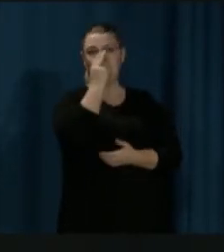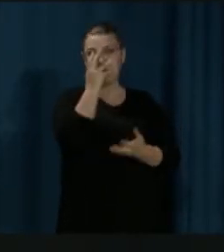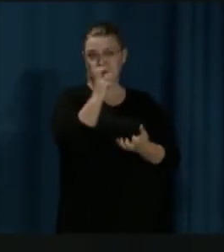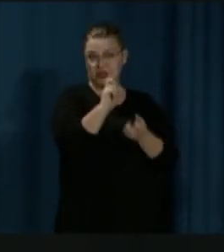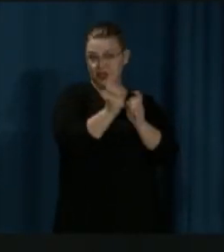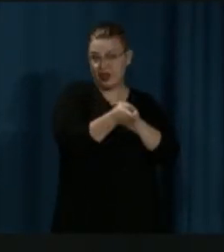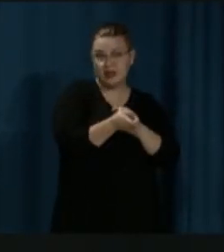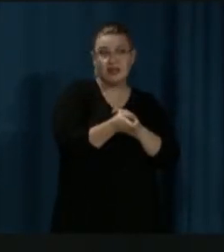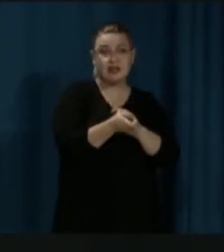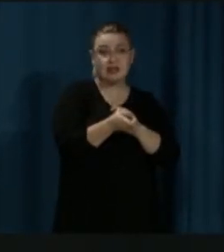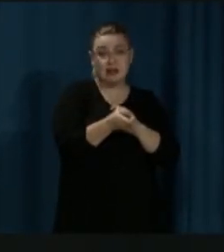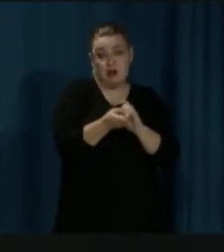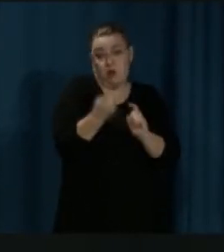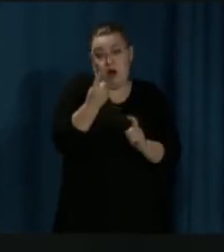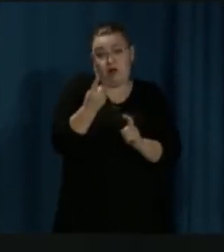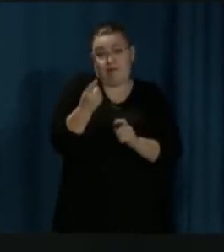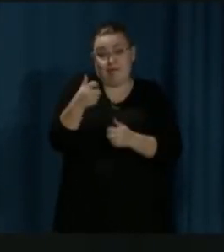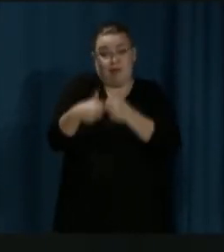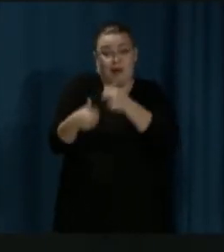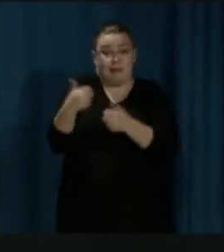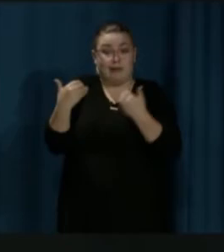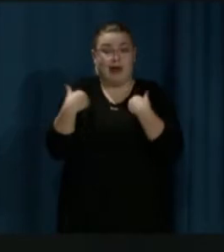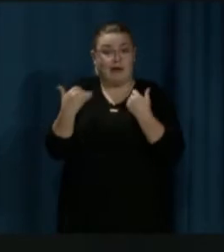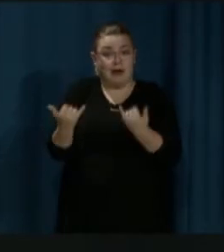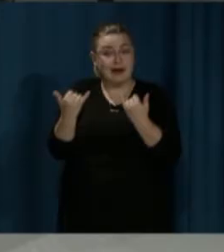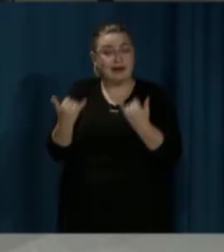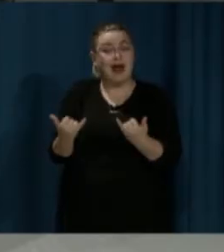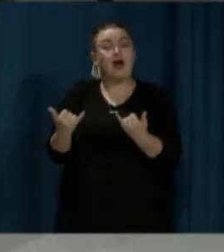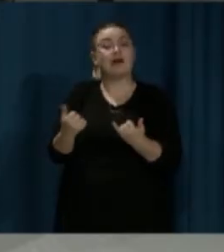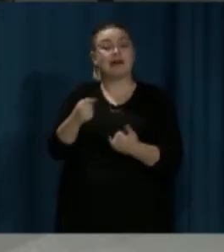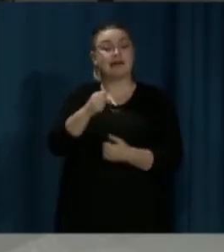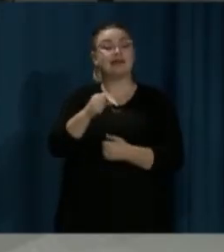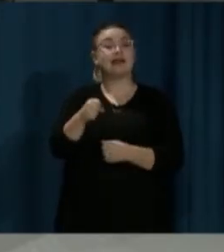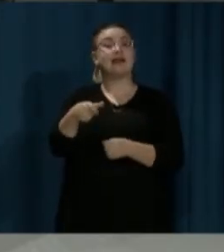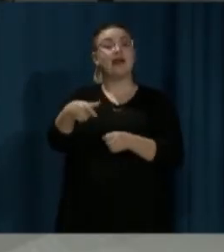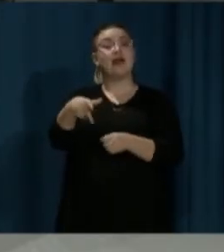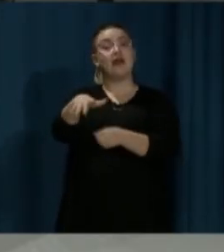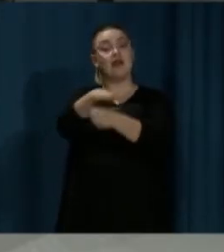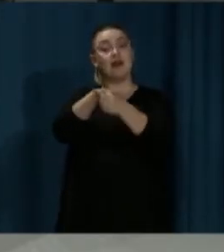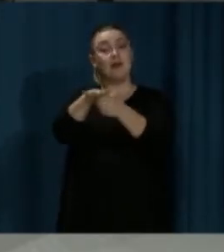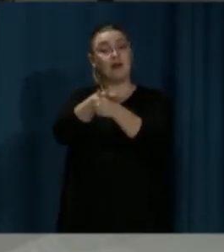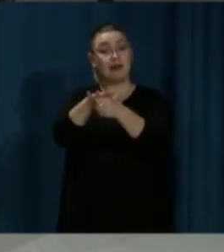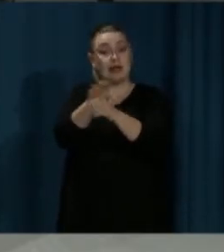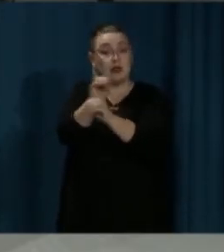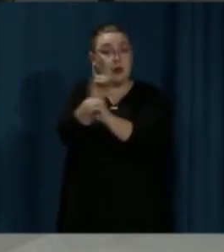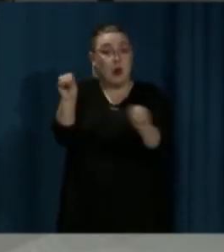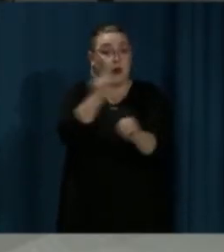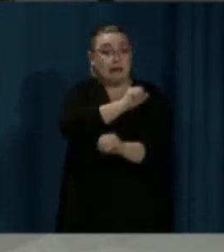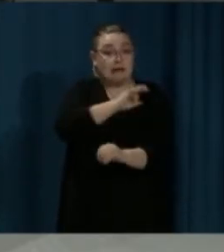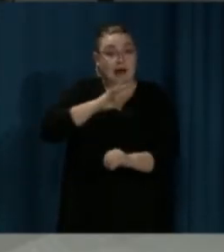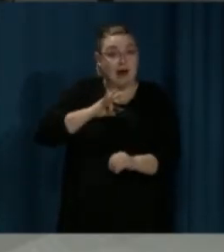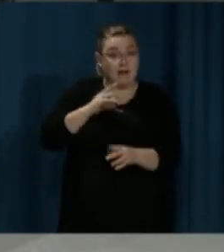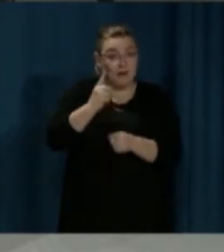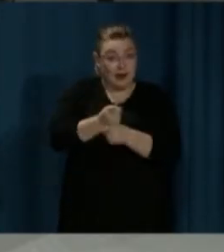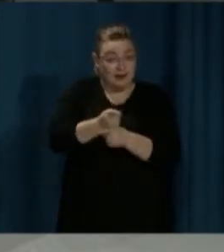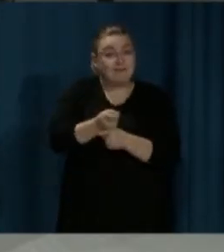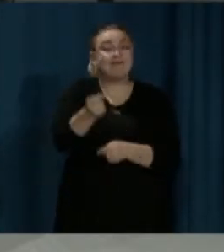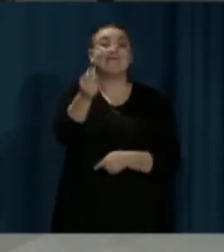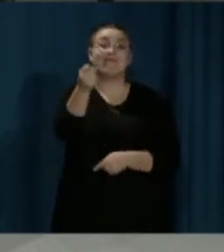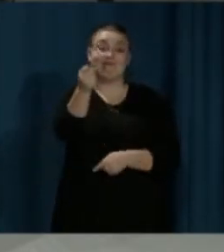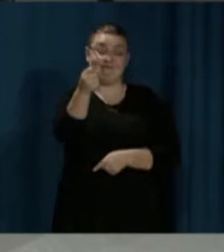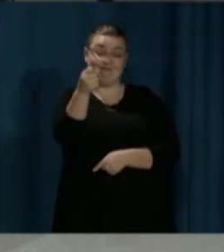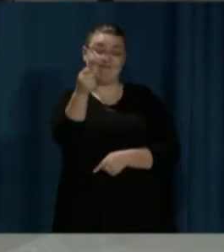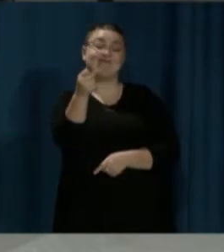reasons would be staffing of the polling places, right? Yeah, some of it's practical, it's staffing. You don't have to worry about staffing polling places on Election Day.